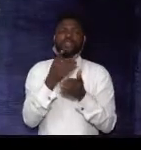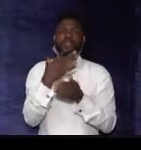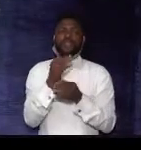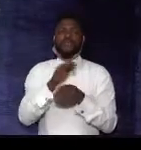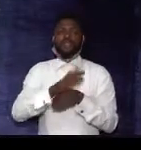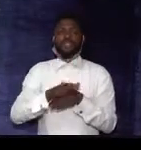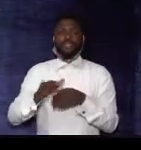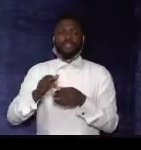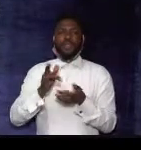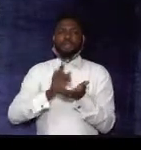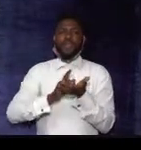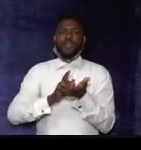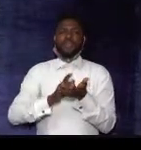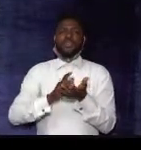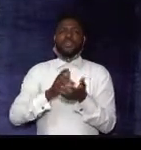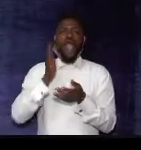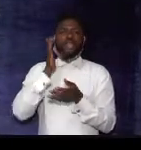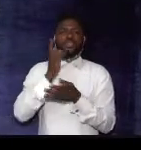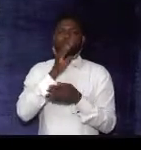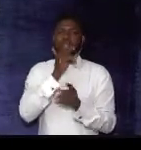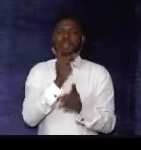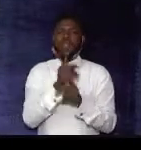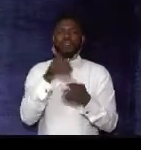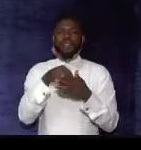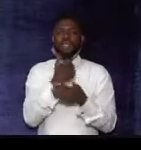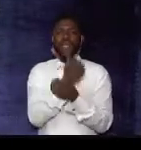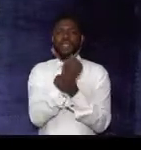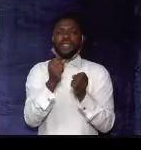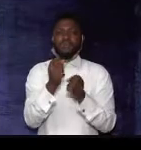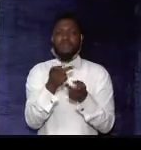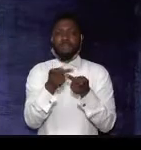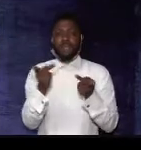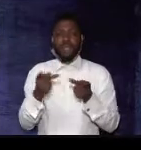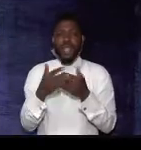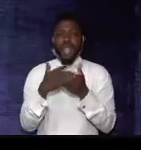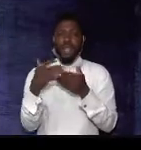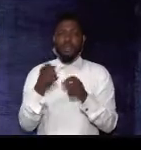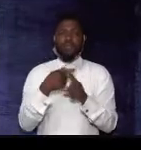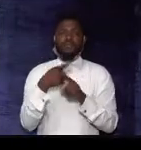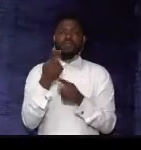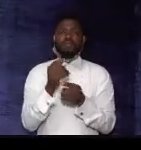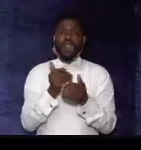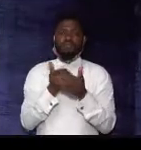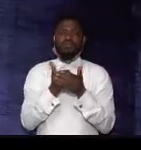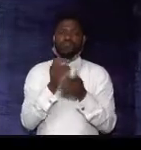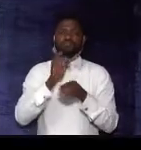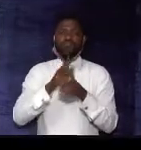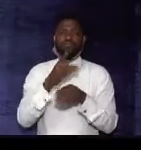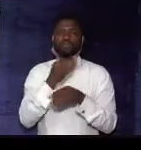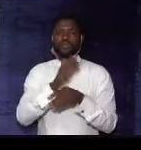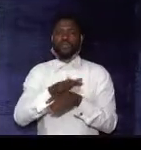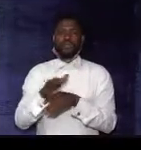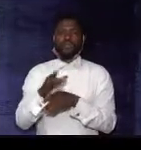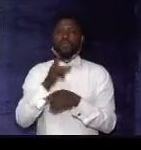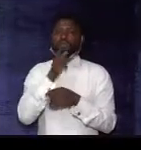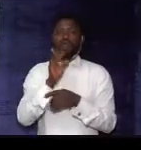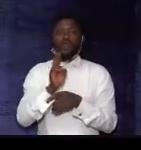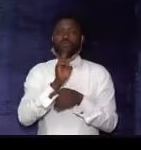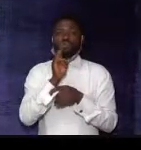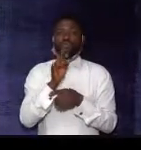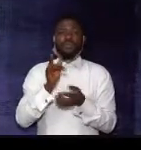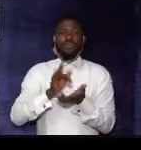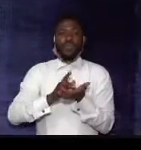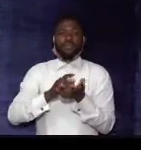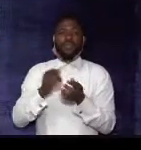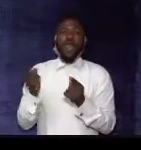reach of children. Medicines and drugs should be kept in a safe place away from the reach of children. You should not